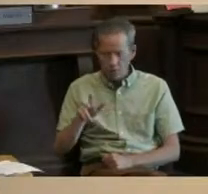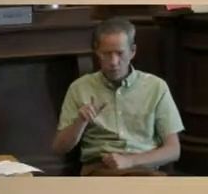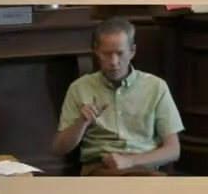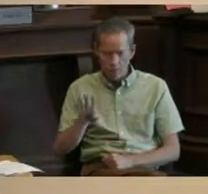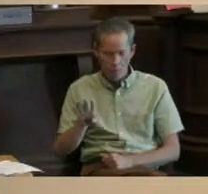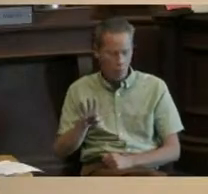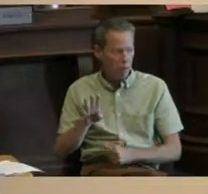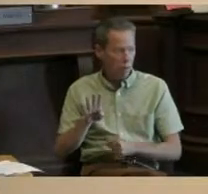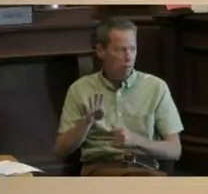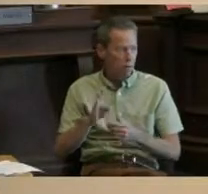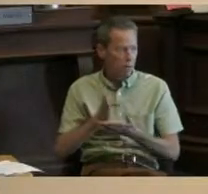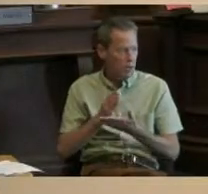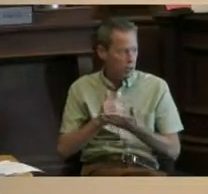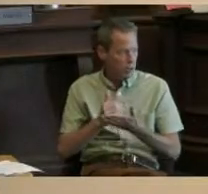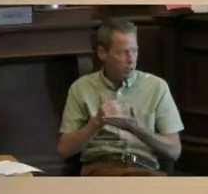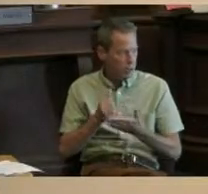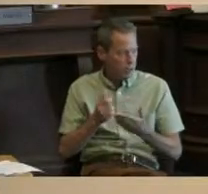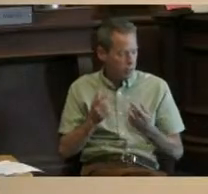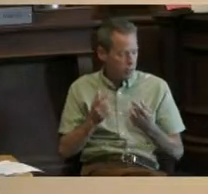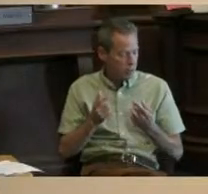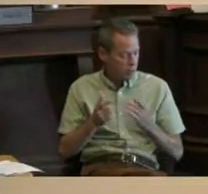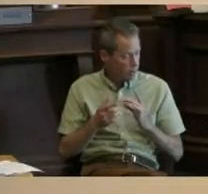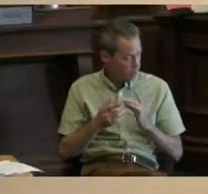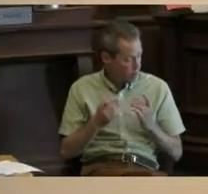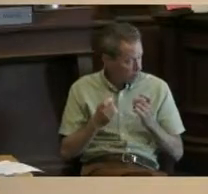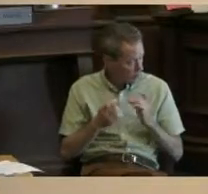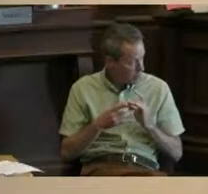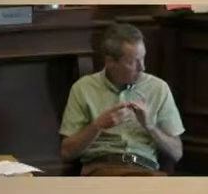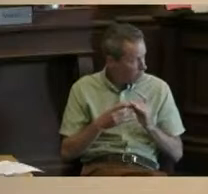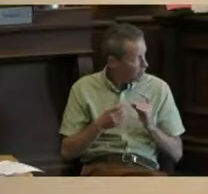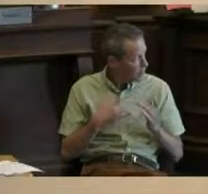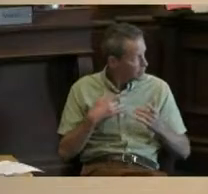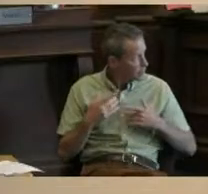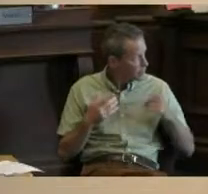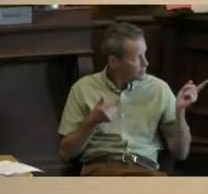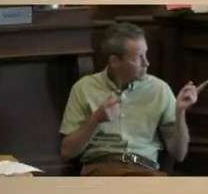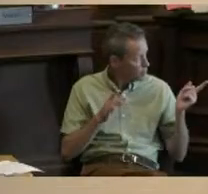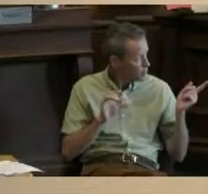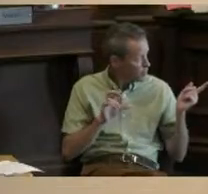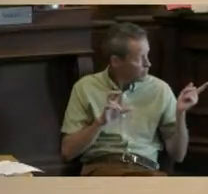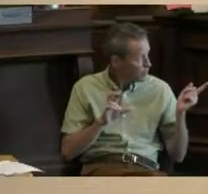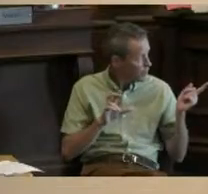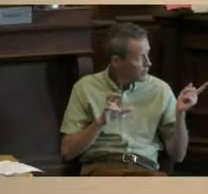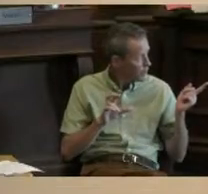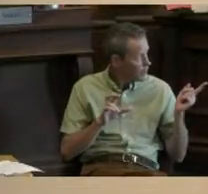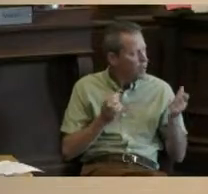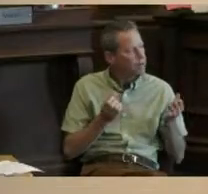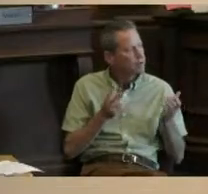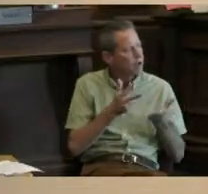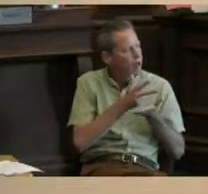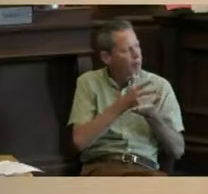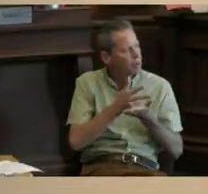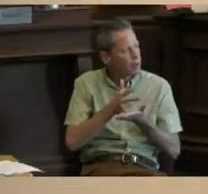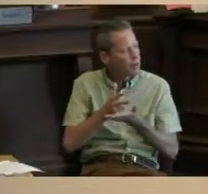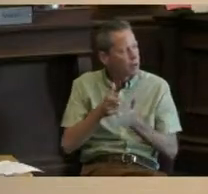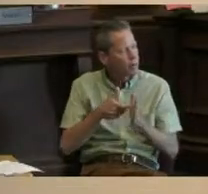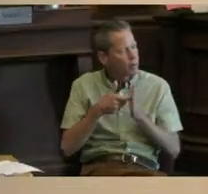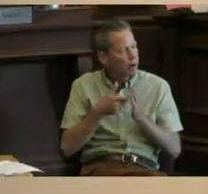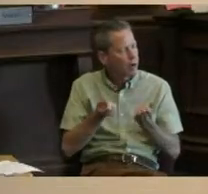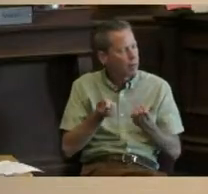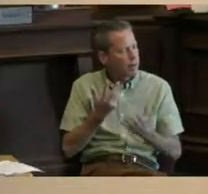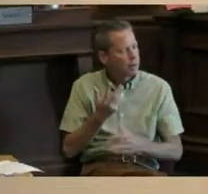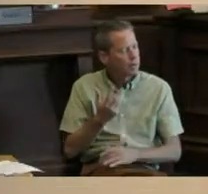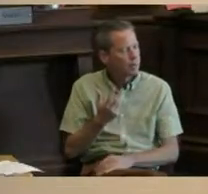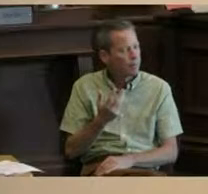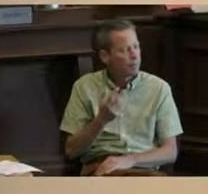budget. Questions, comments, or concerns? I believe this is your spot, Councilmember Gruber. That's right. Just a question of how many parking spots are required. Okay,